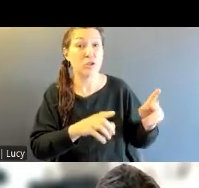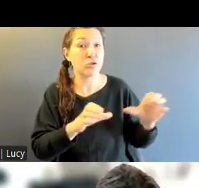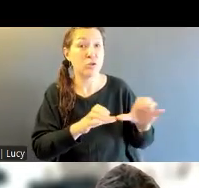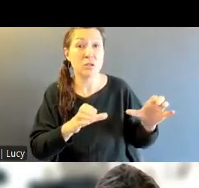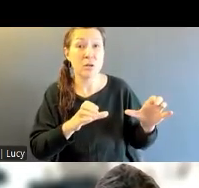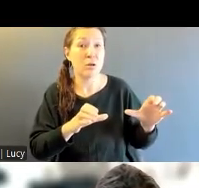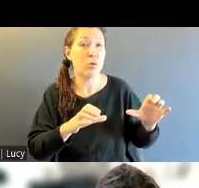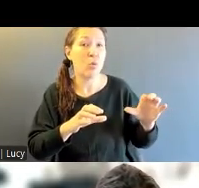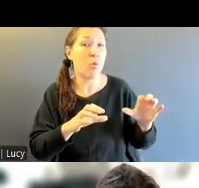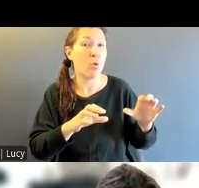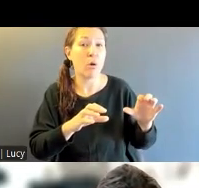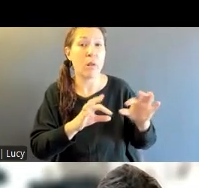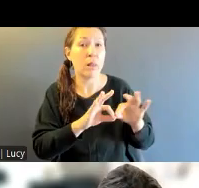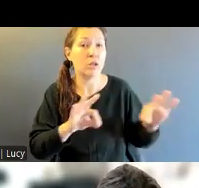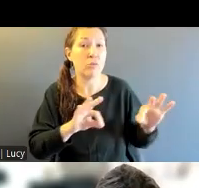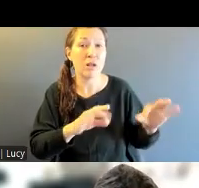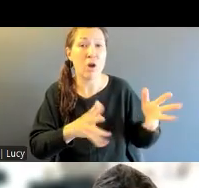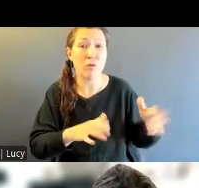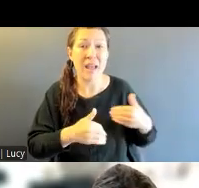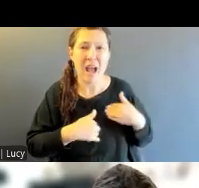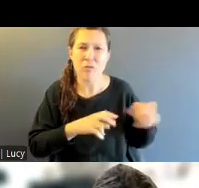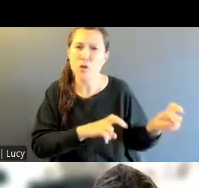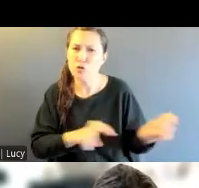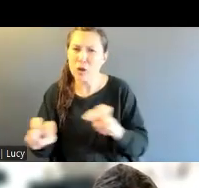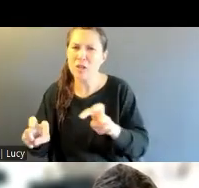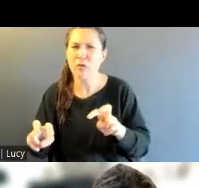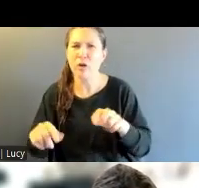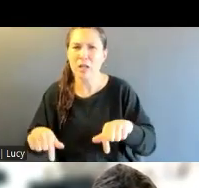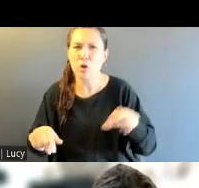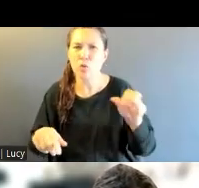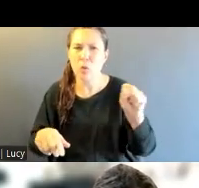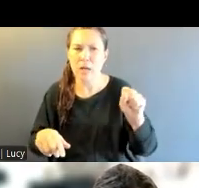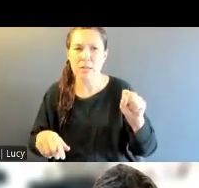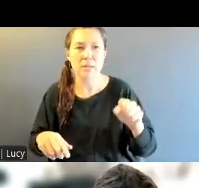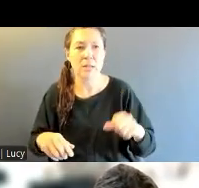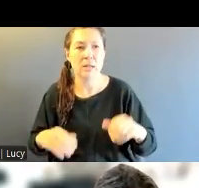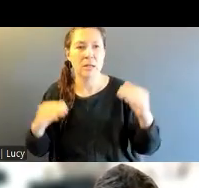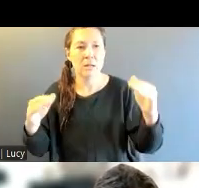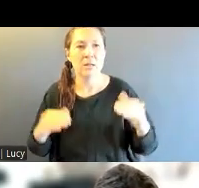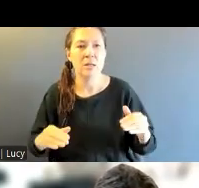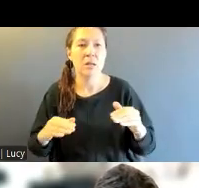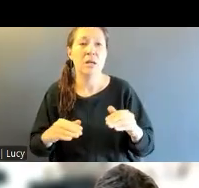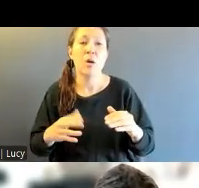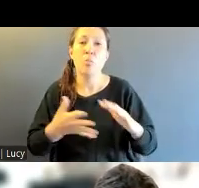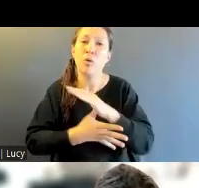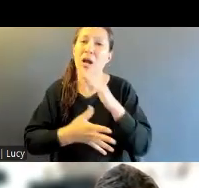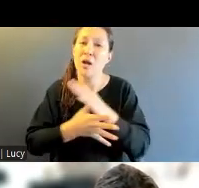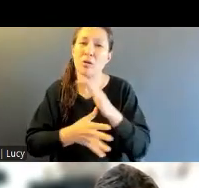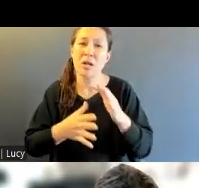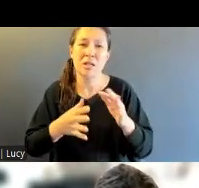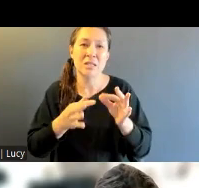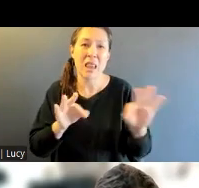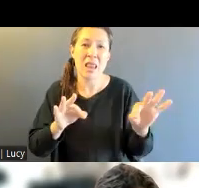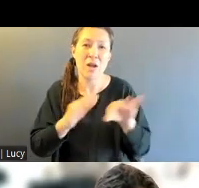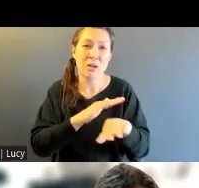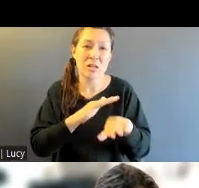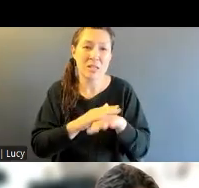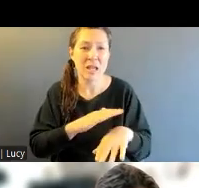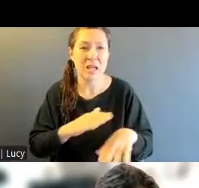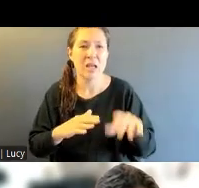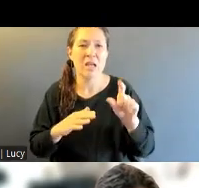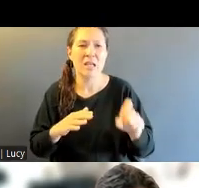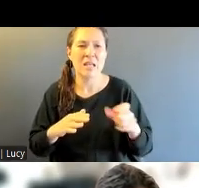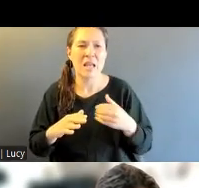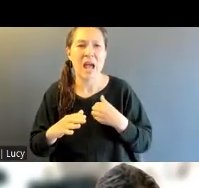prioritize language access. Different approaches such as funding for translation or interpretation, ensuring translation